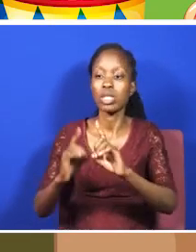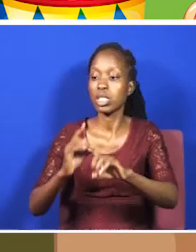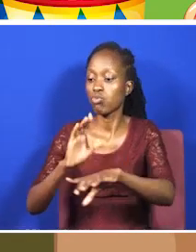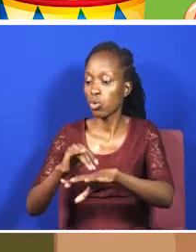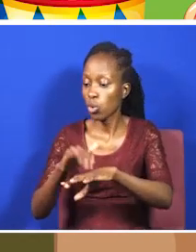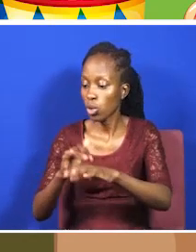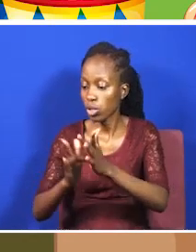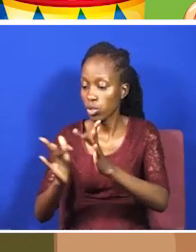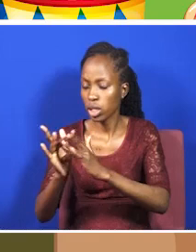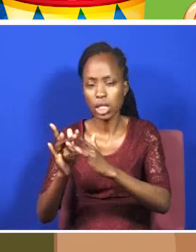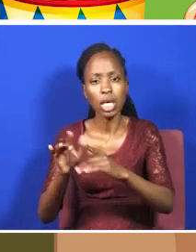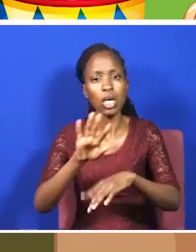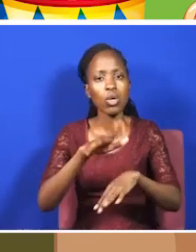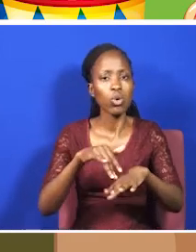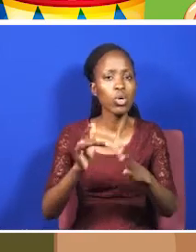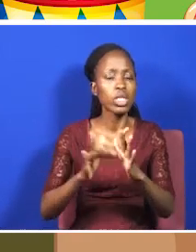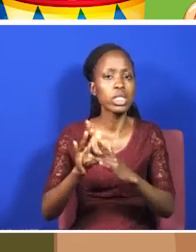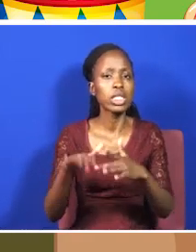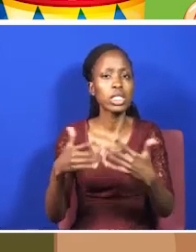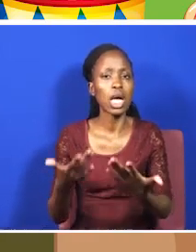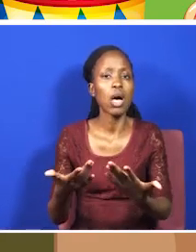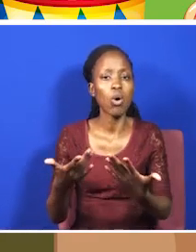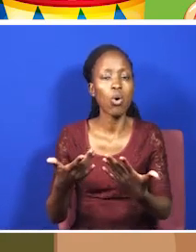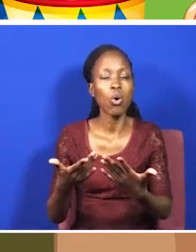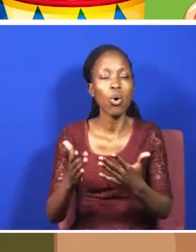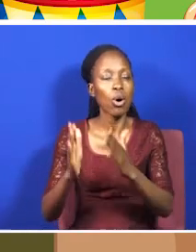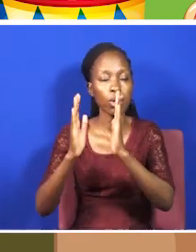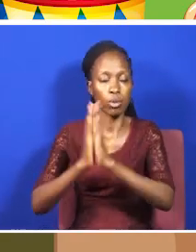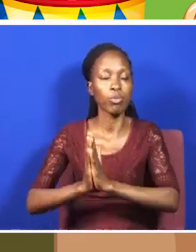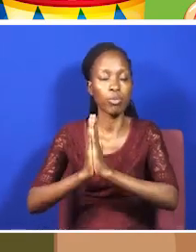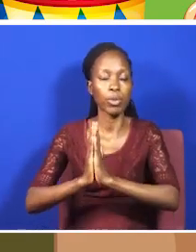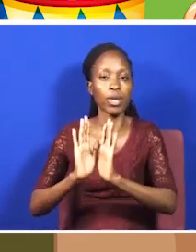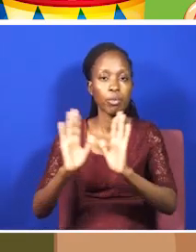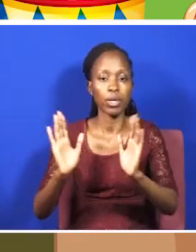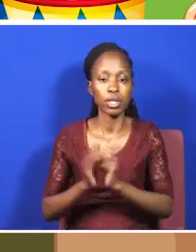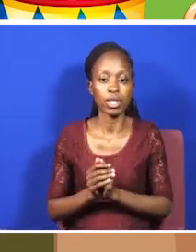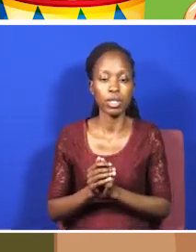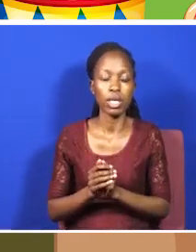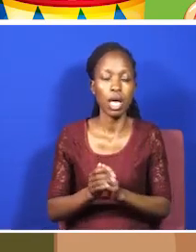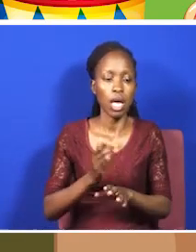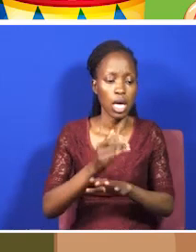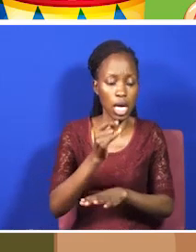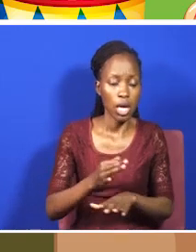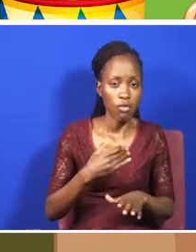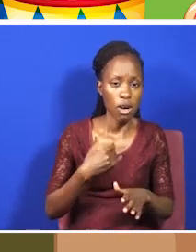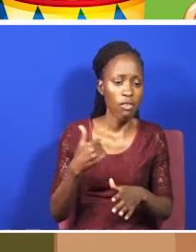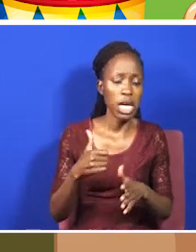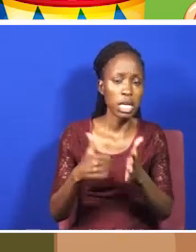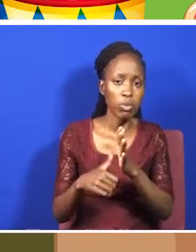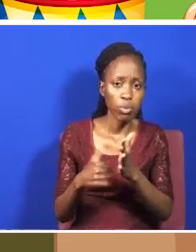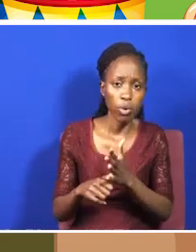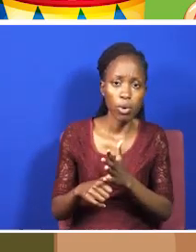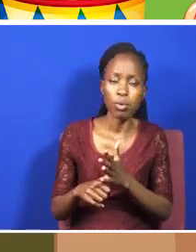unto him the same way the disciples called unto him through prayer. When you have any trouble or any issue in this